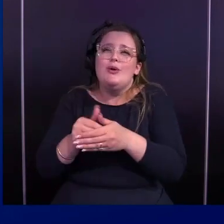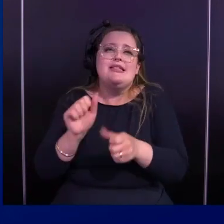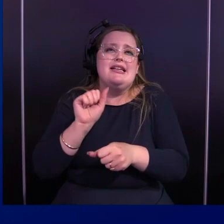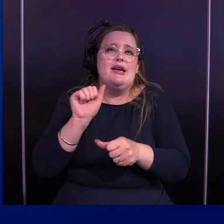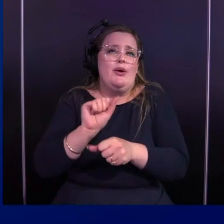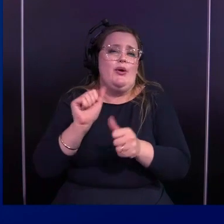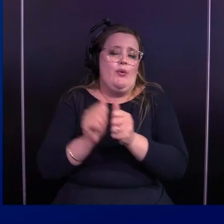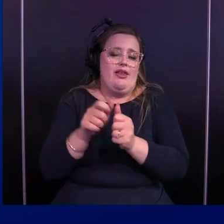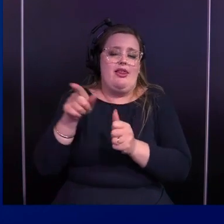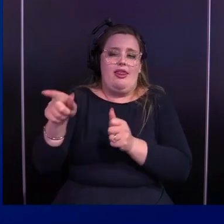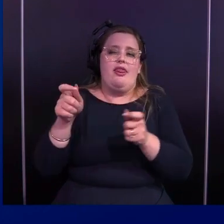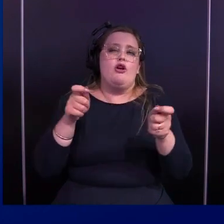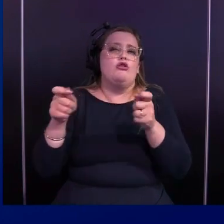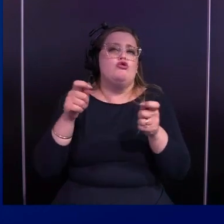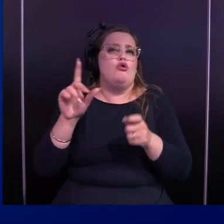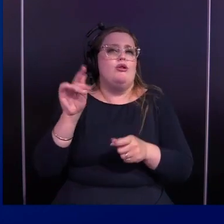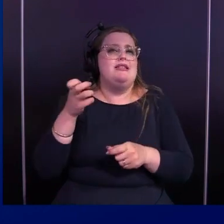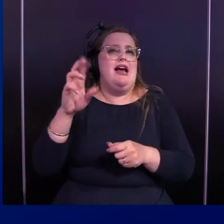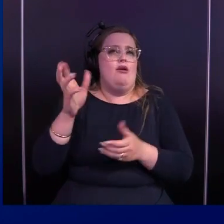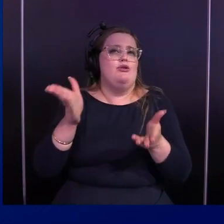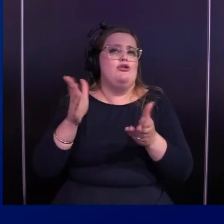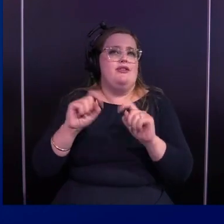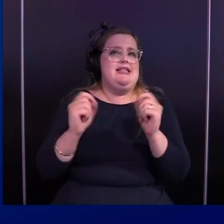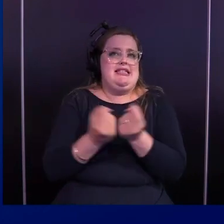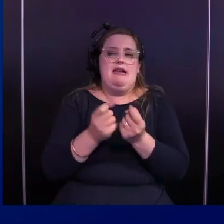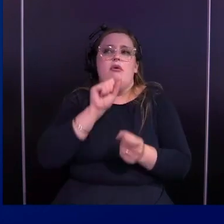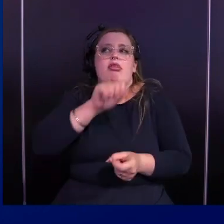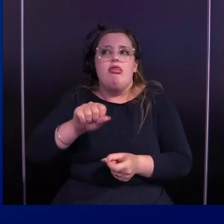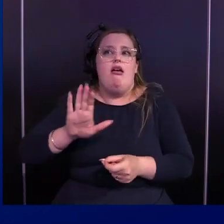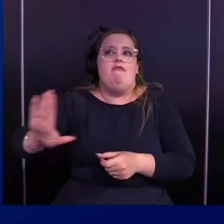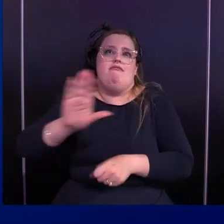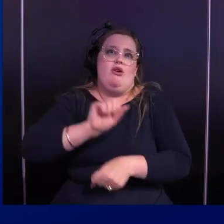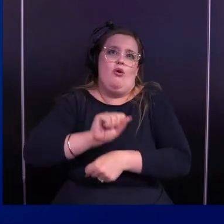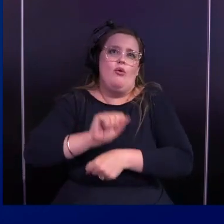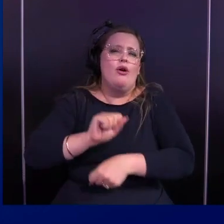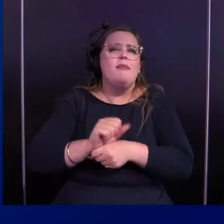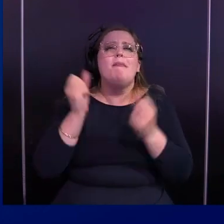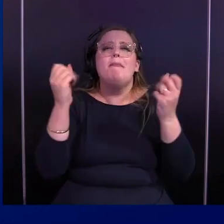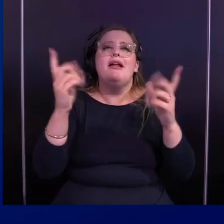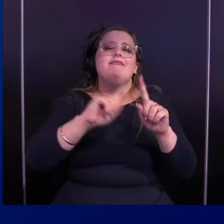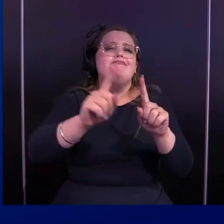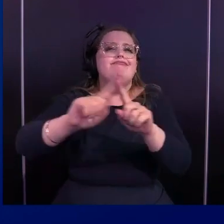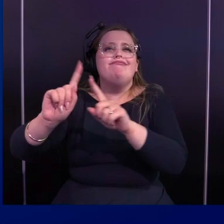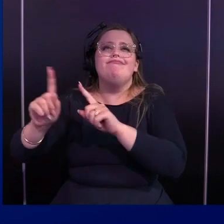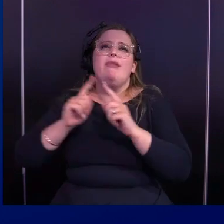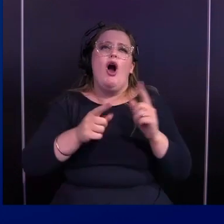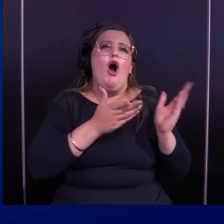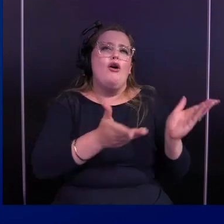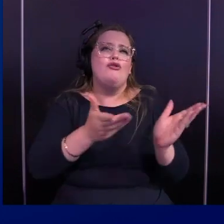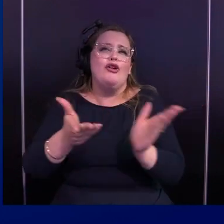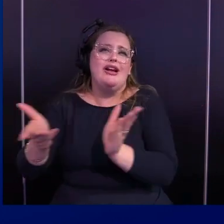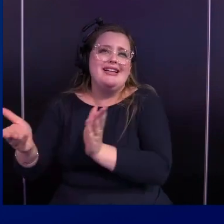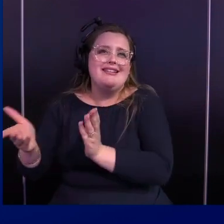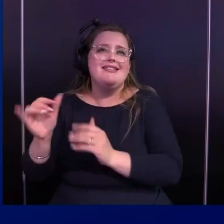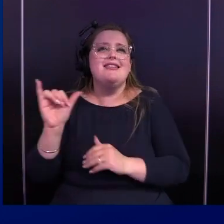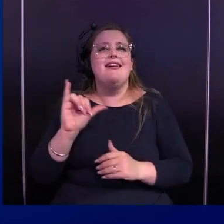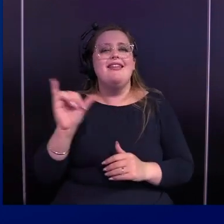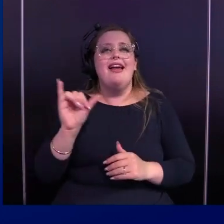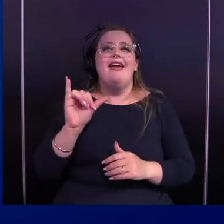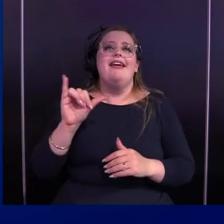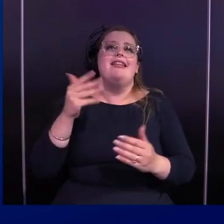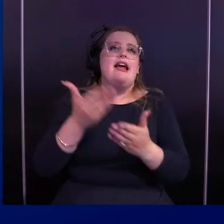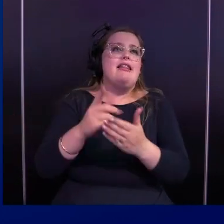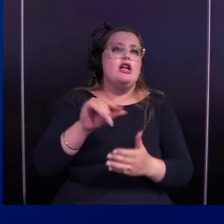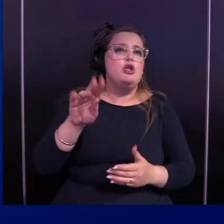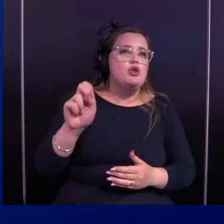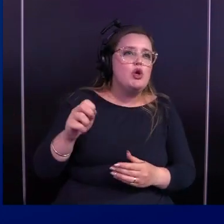team, and we love what they're doing. There's so many other offerings that are out there, like the Landing Zone